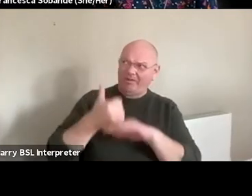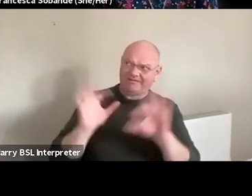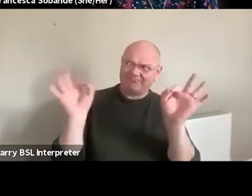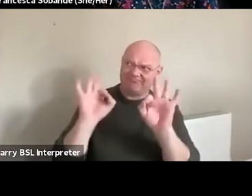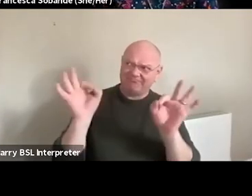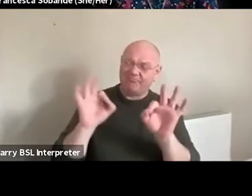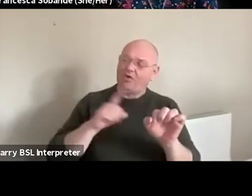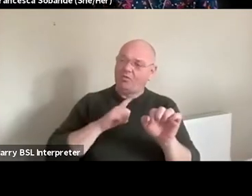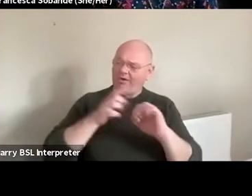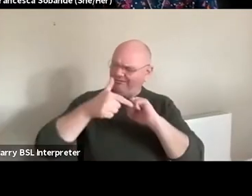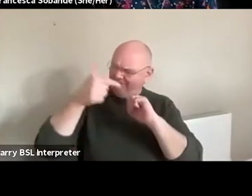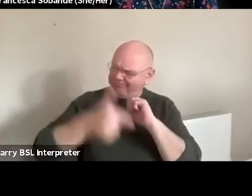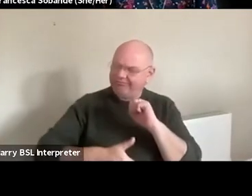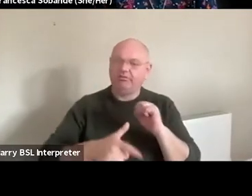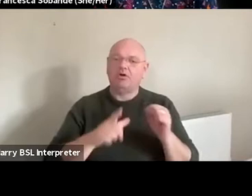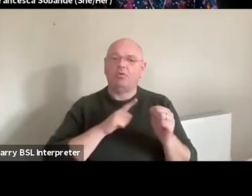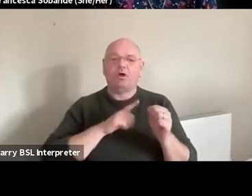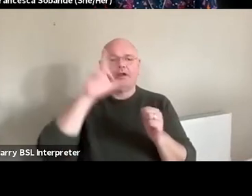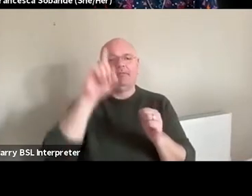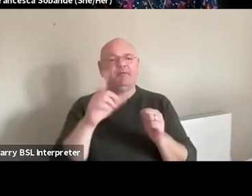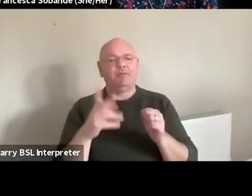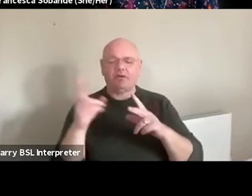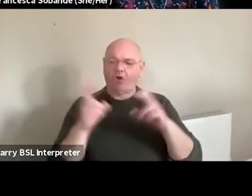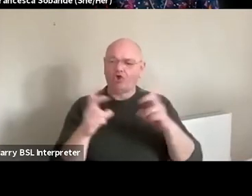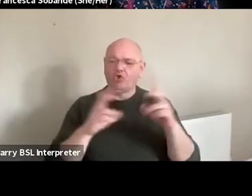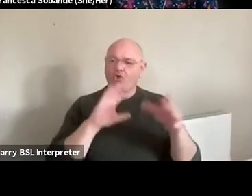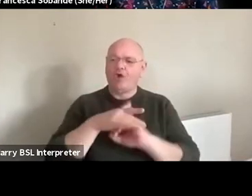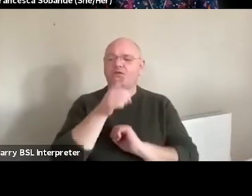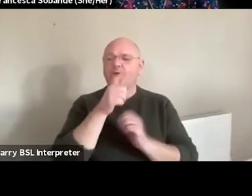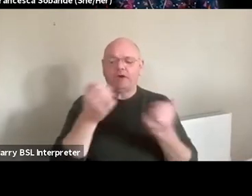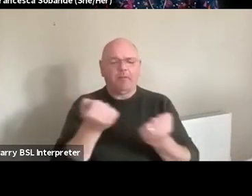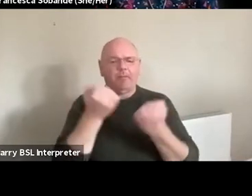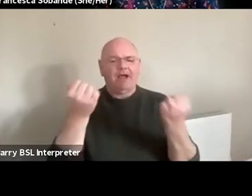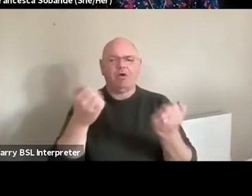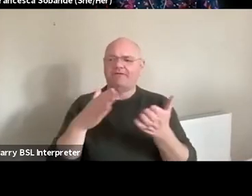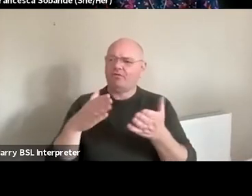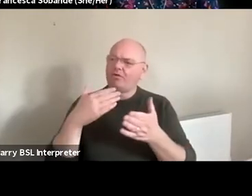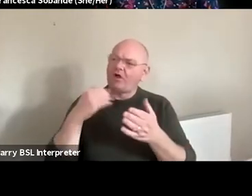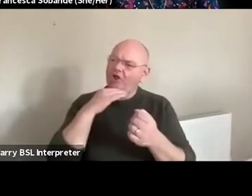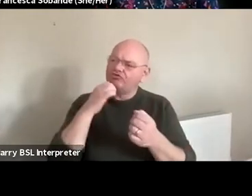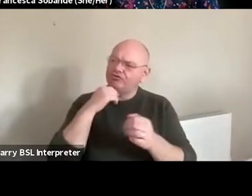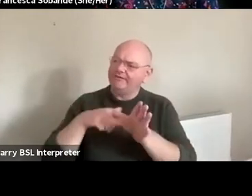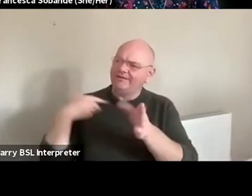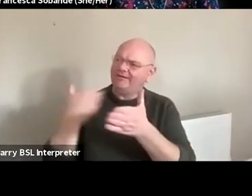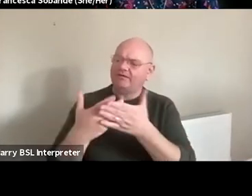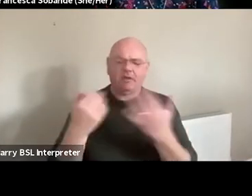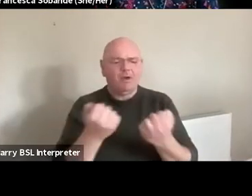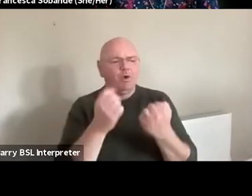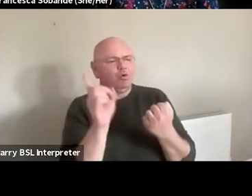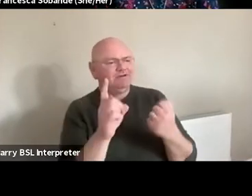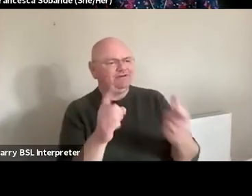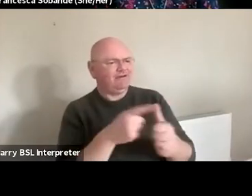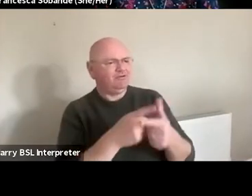know, arguments about power have been going on for millennia, thinking through what power is, how power manifests, how power is held, how power